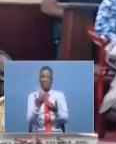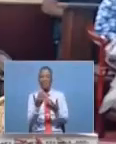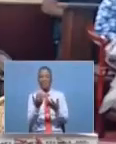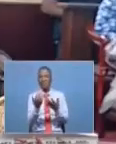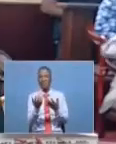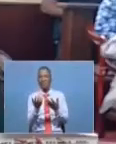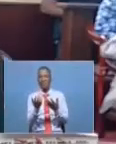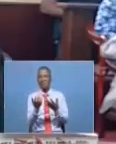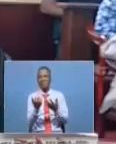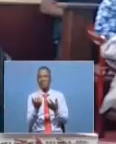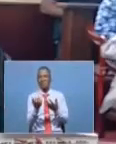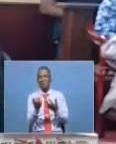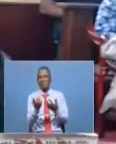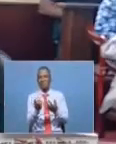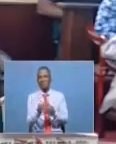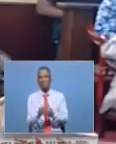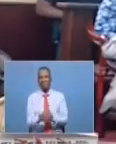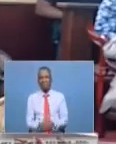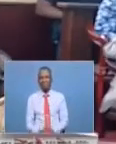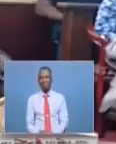even if your lordships did not,